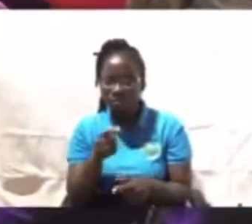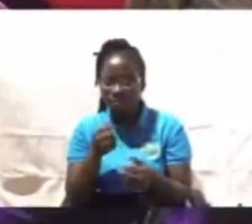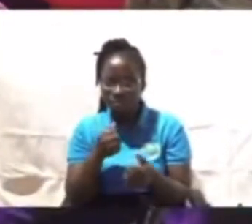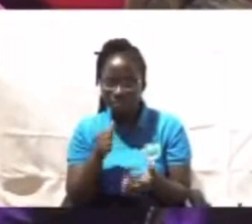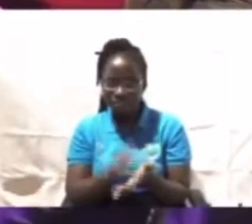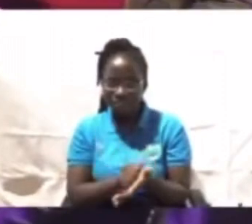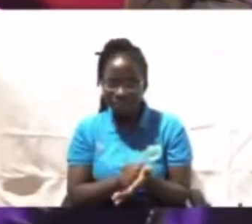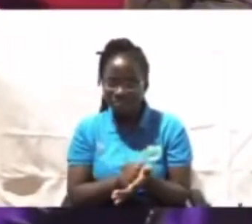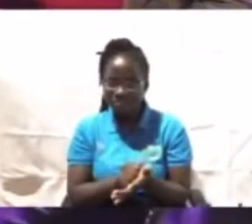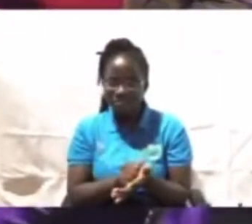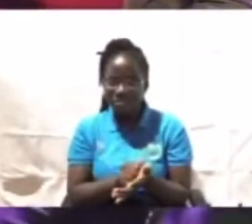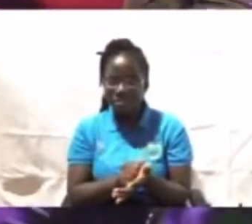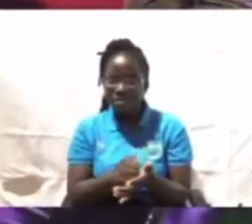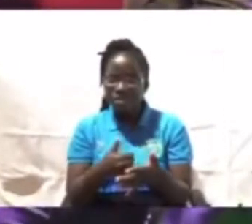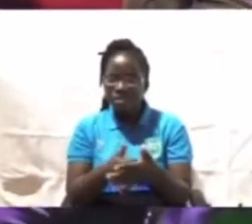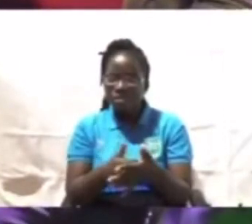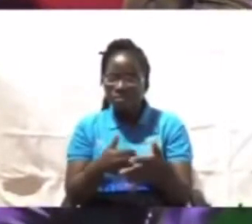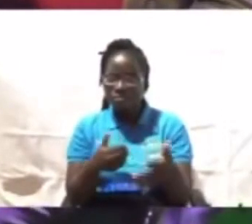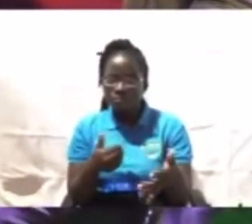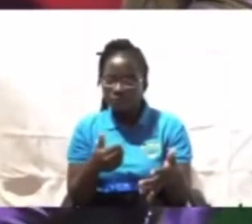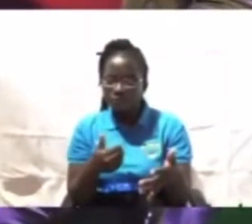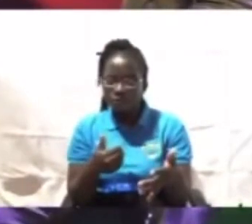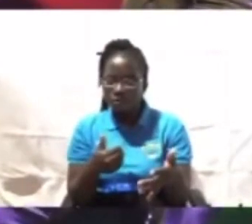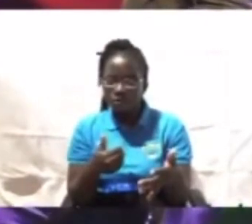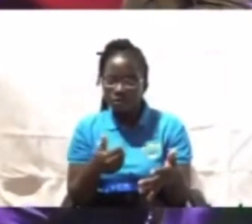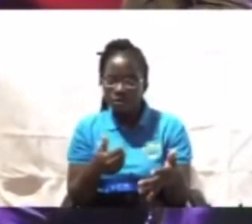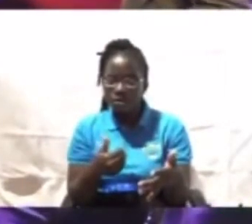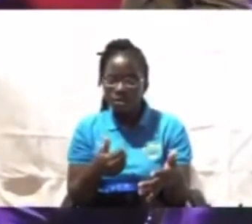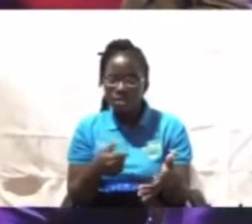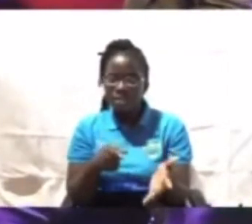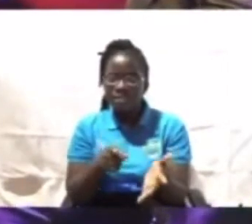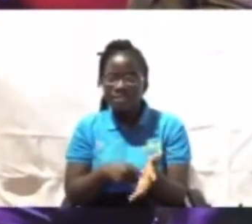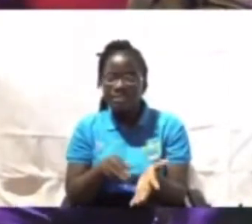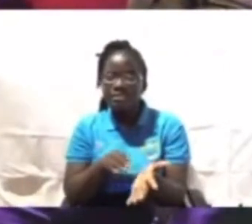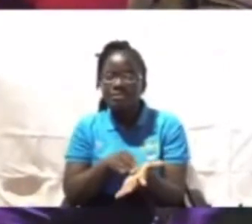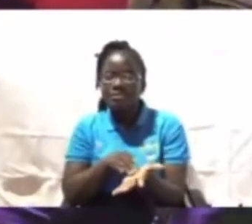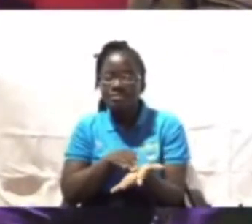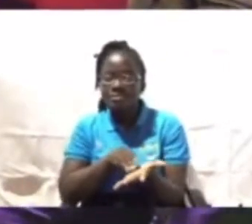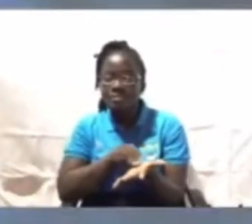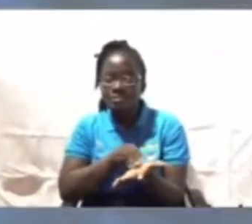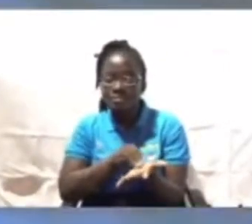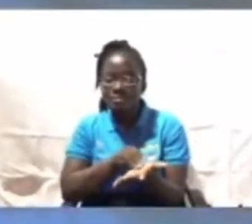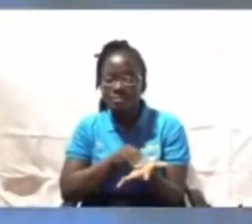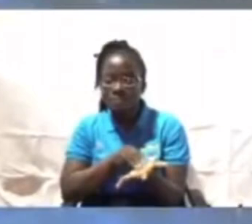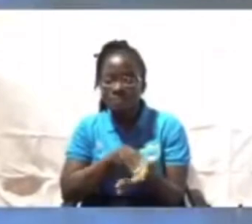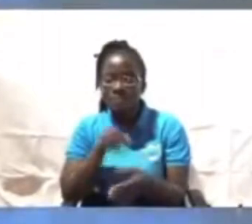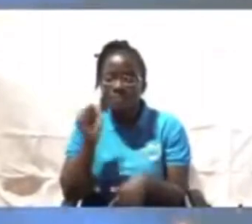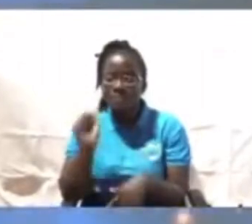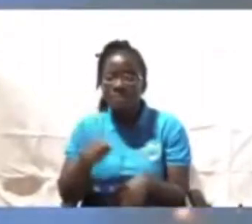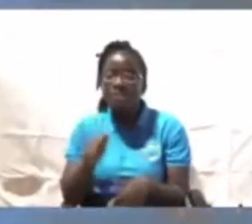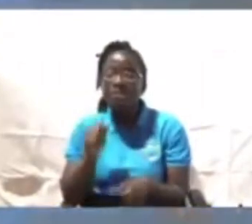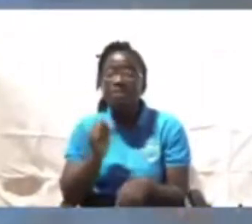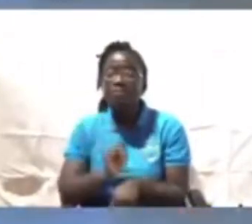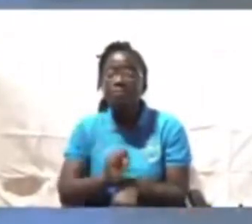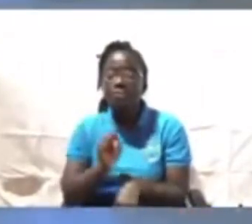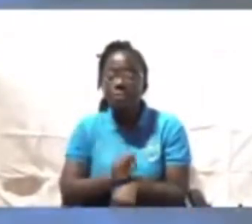Everyone so deep by a micromuno. Inca a quen and sudden chimusa. Nay a kitamoto fu from me no.